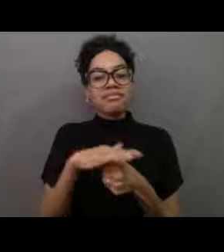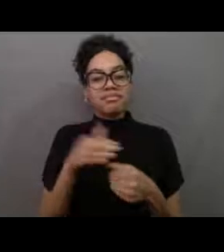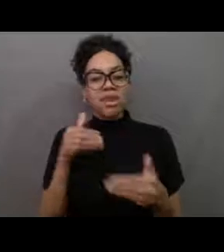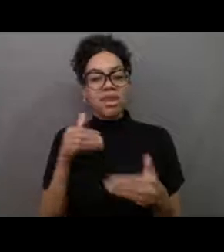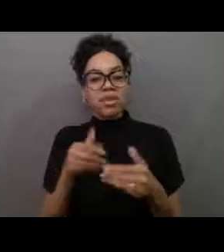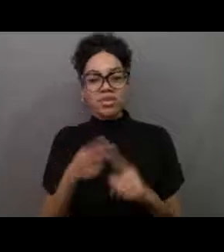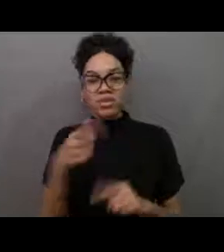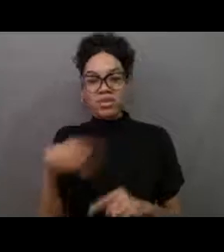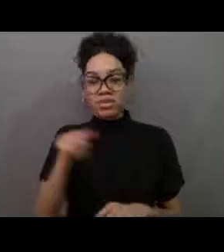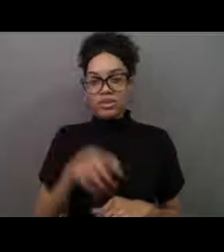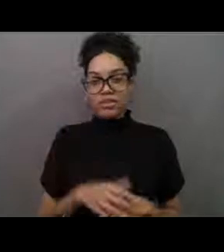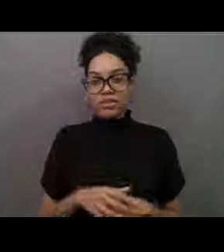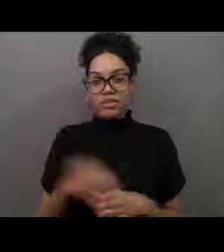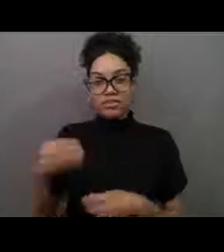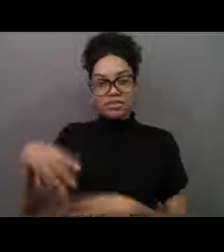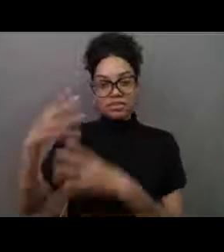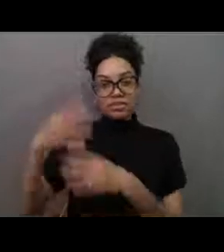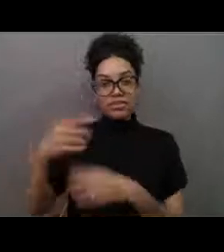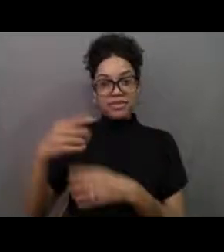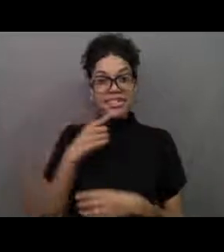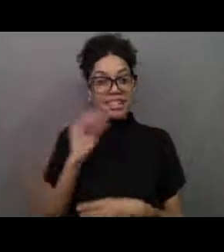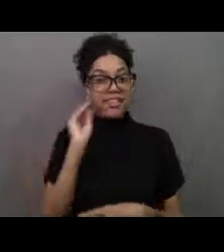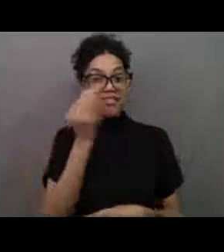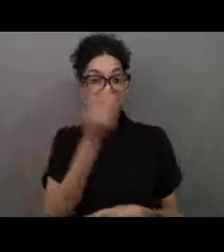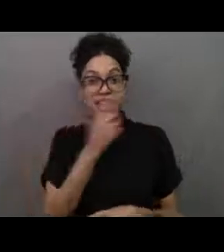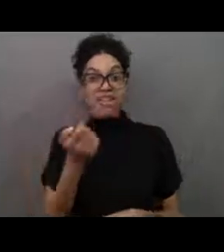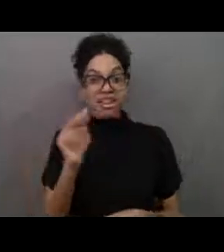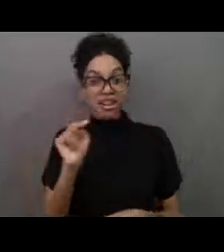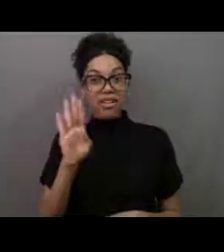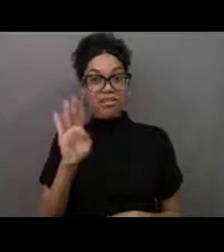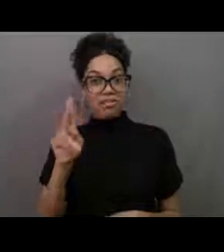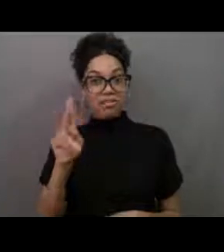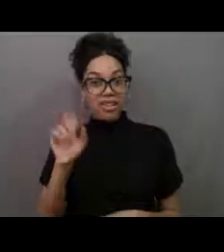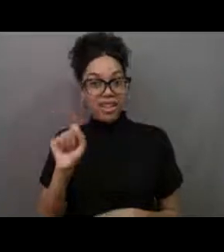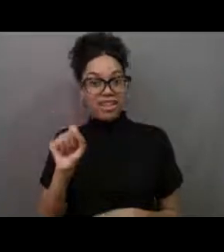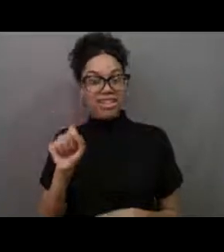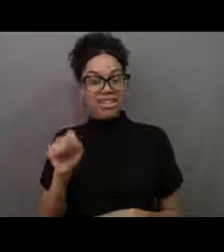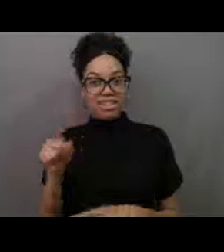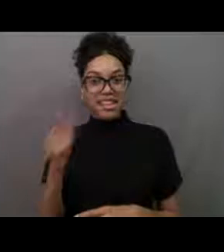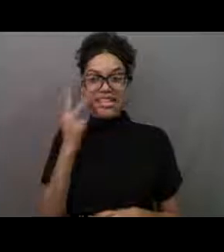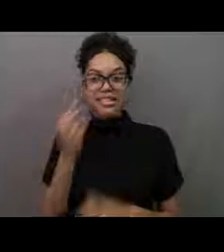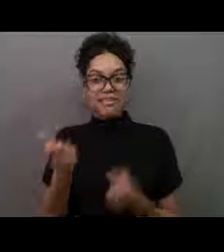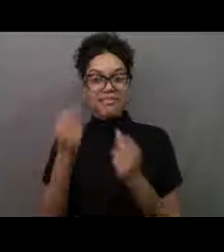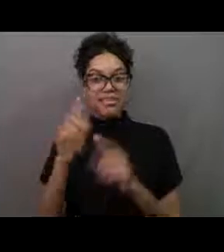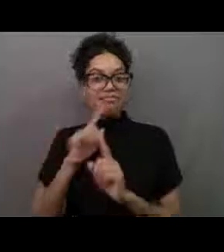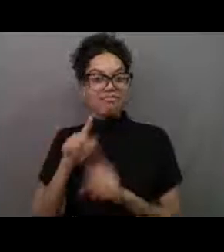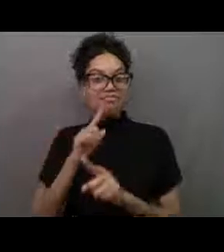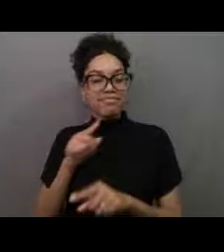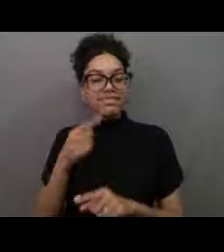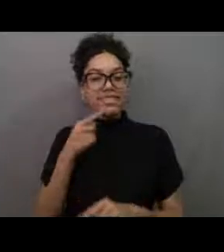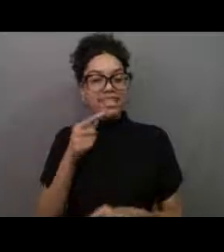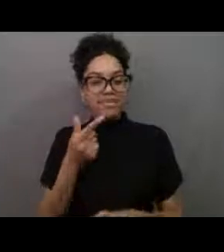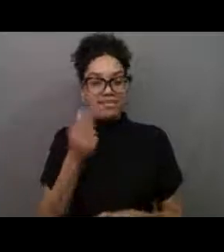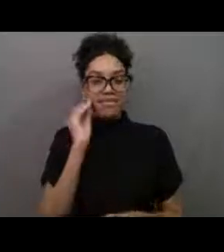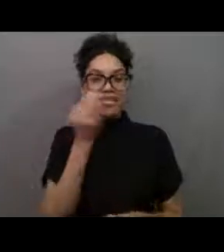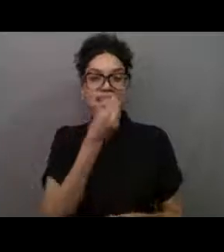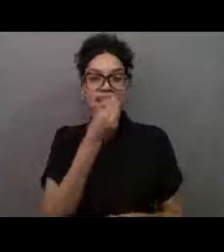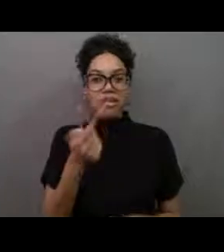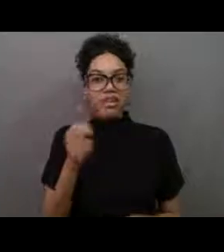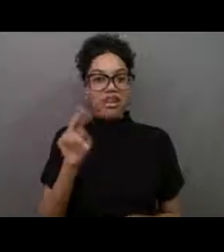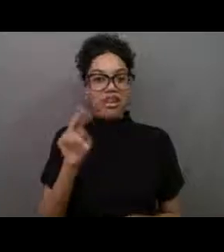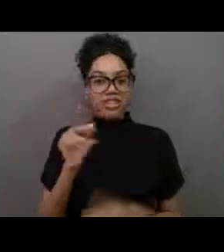quite a few who say that Flower Garden Banks is the closest. Jolene and Alice and Paul. And let's see, Kurt